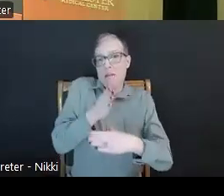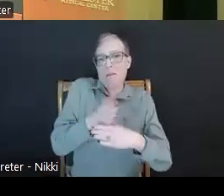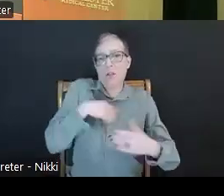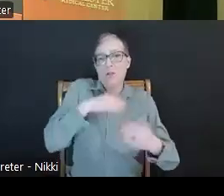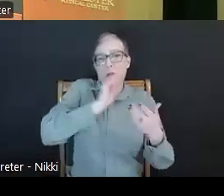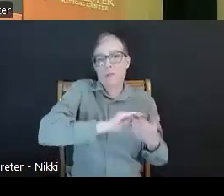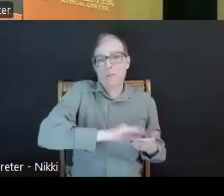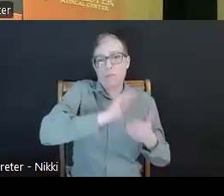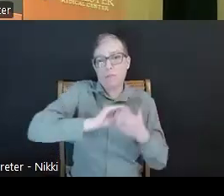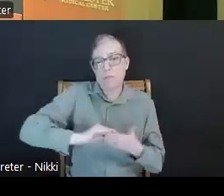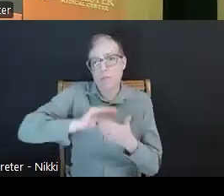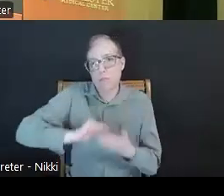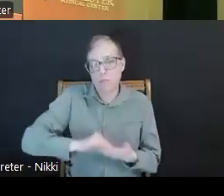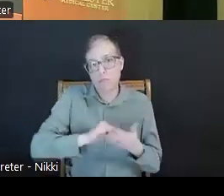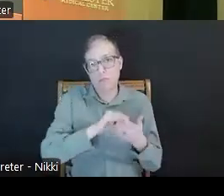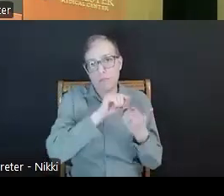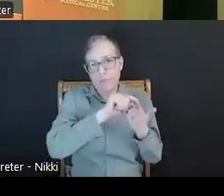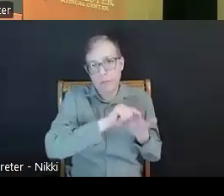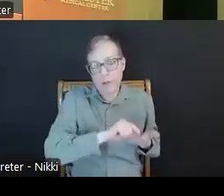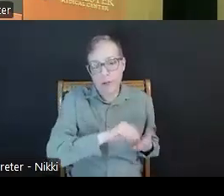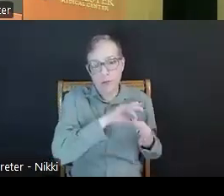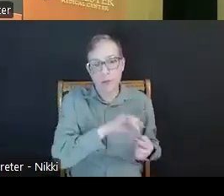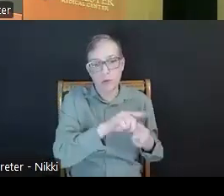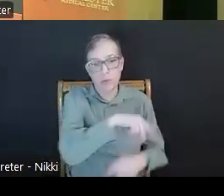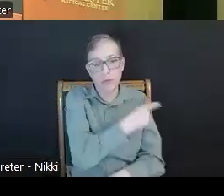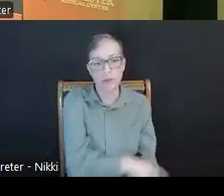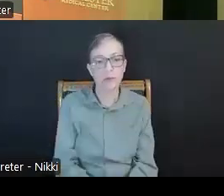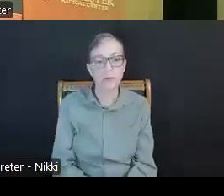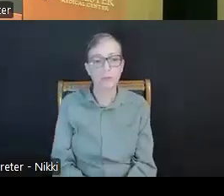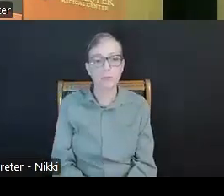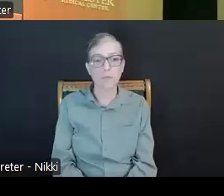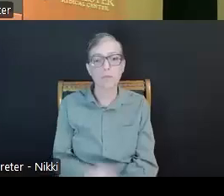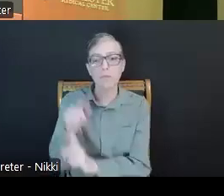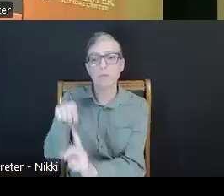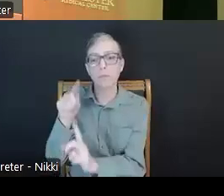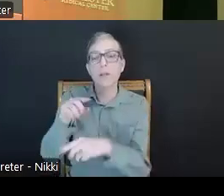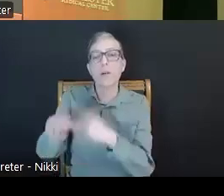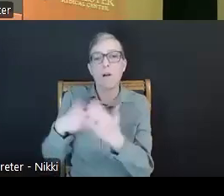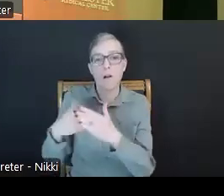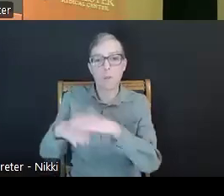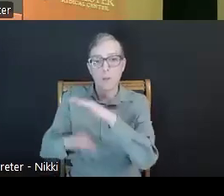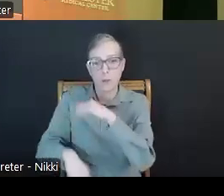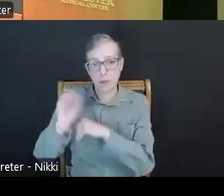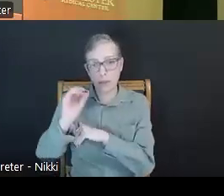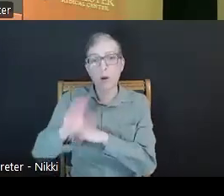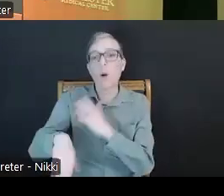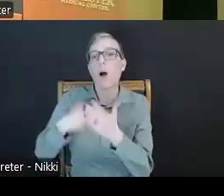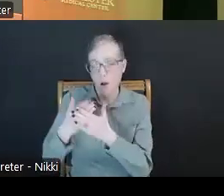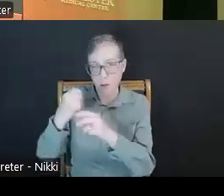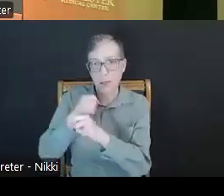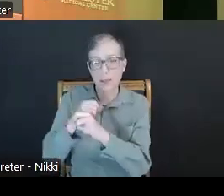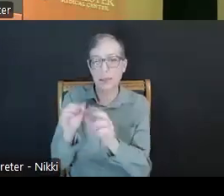So all of the odds ratios are below 0. All of them are statistically significant. The effects